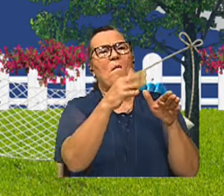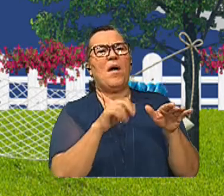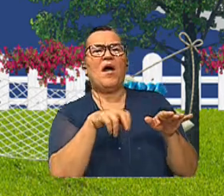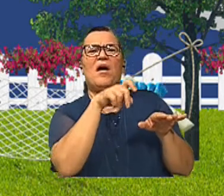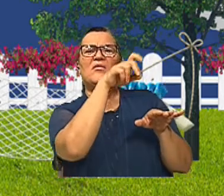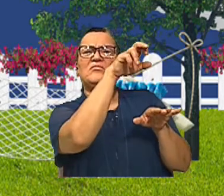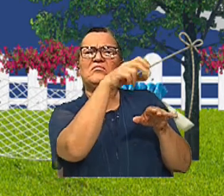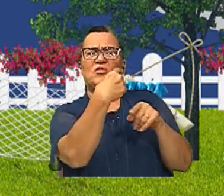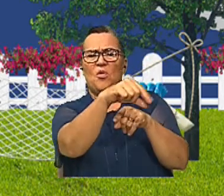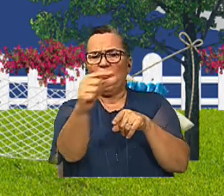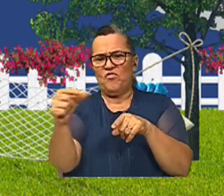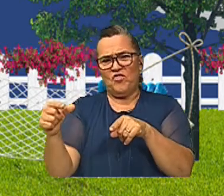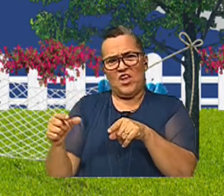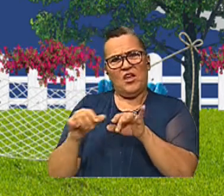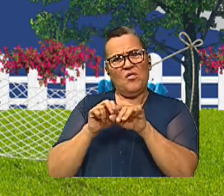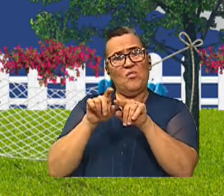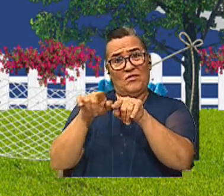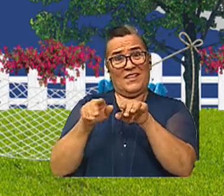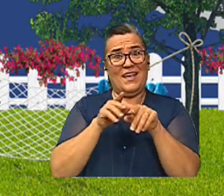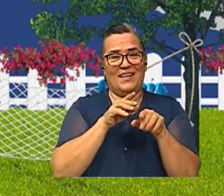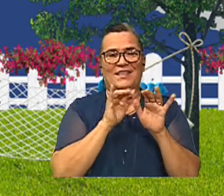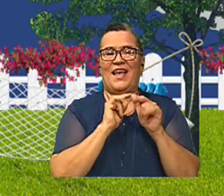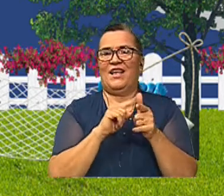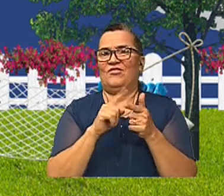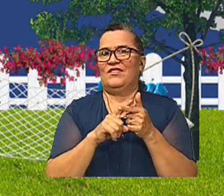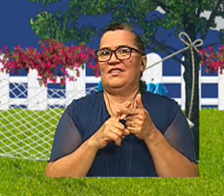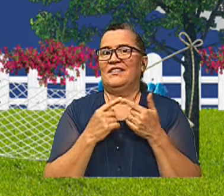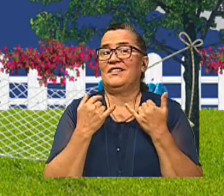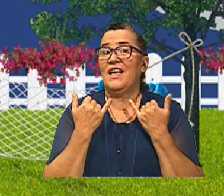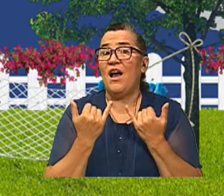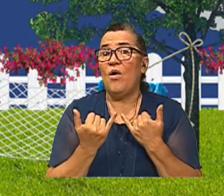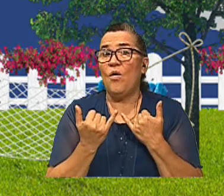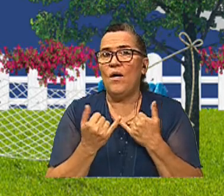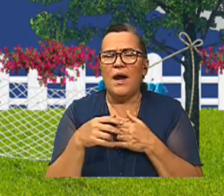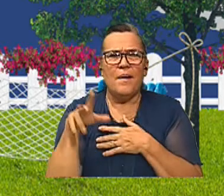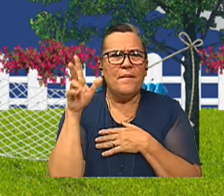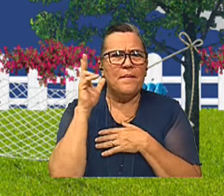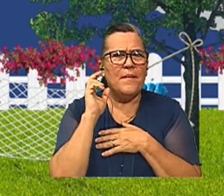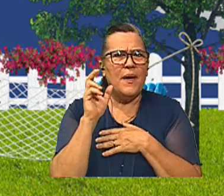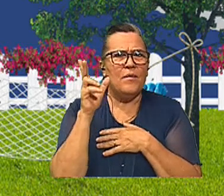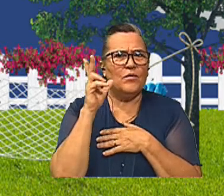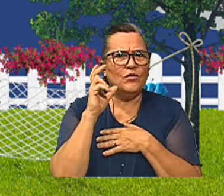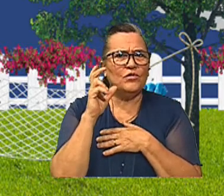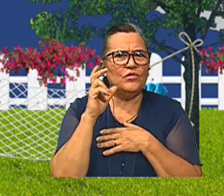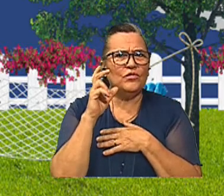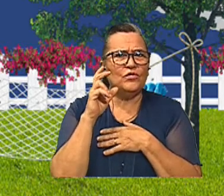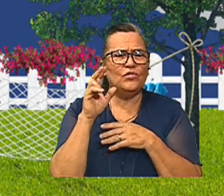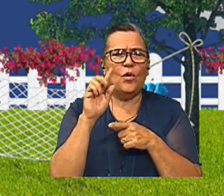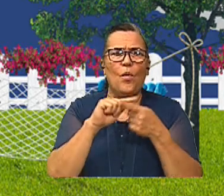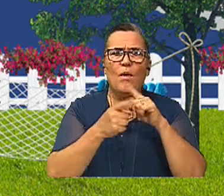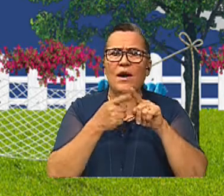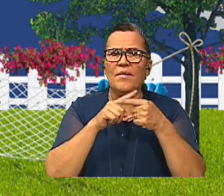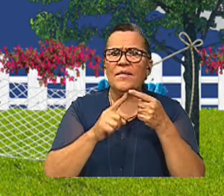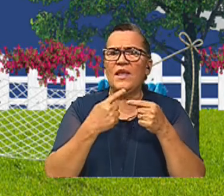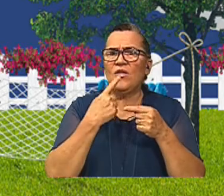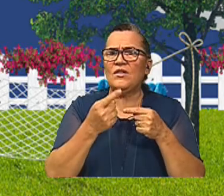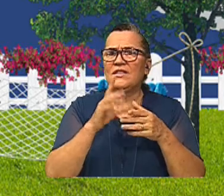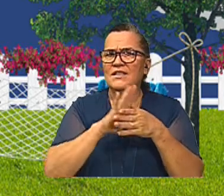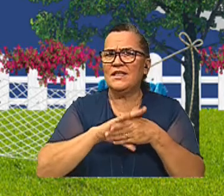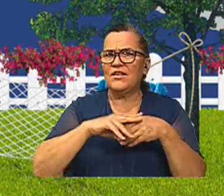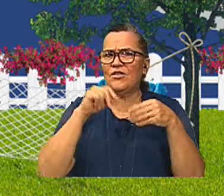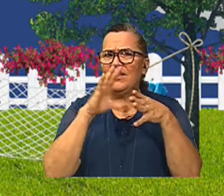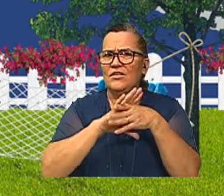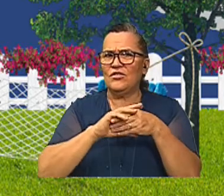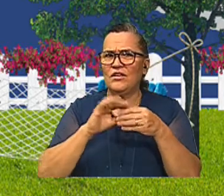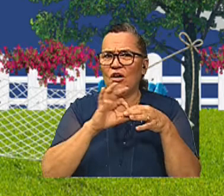Okay, now we are going to listen to a friend telling the story about